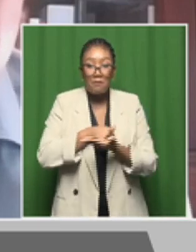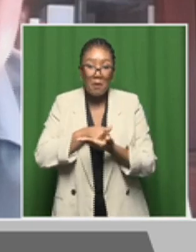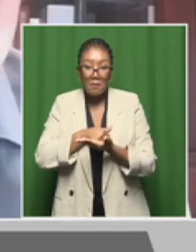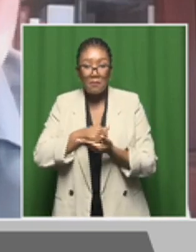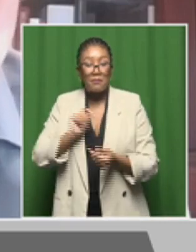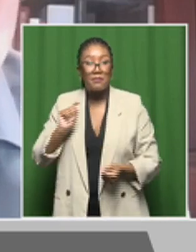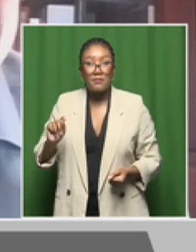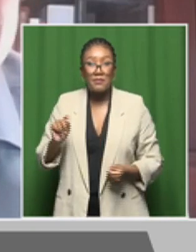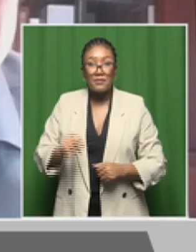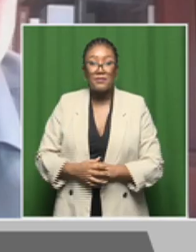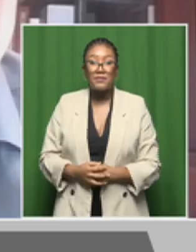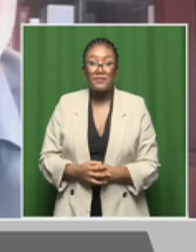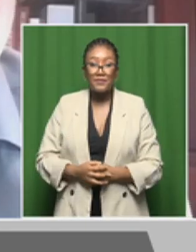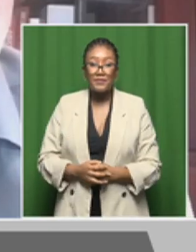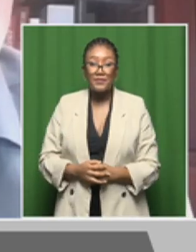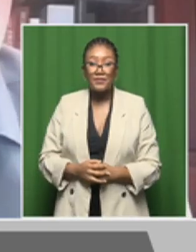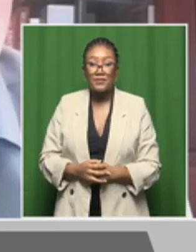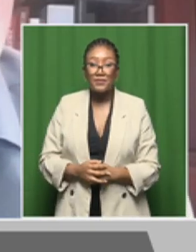available?